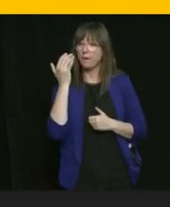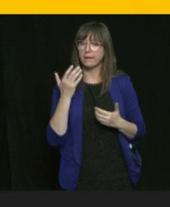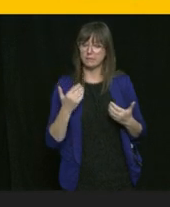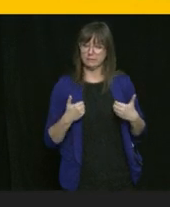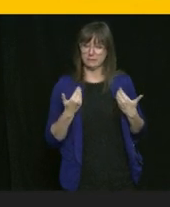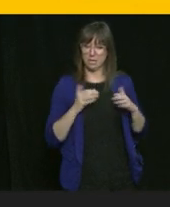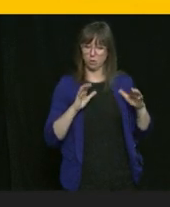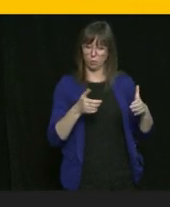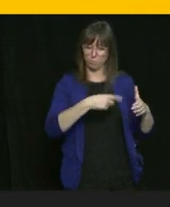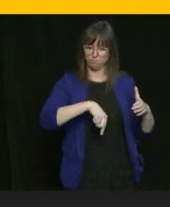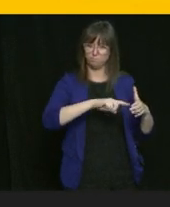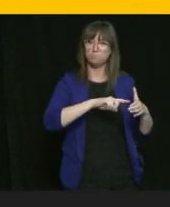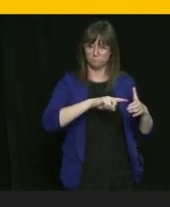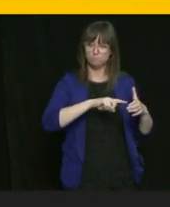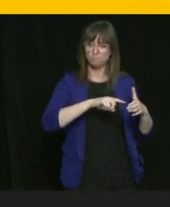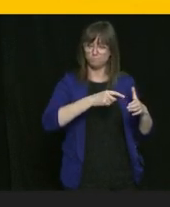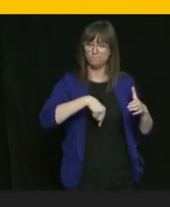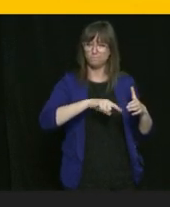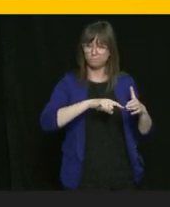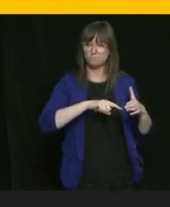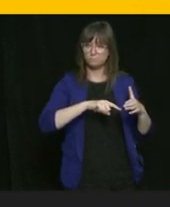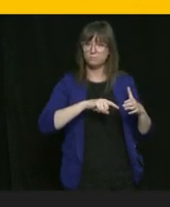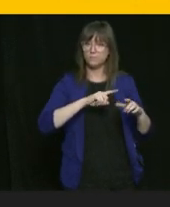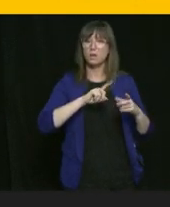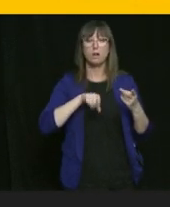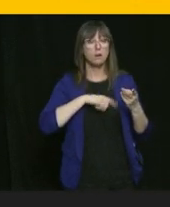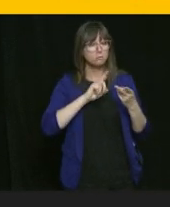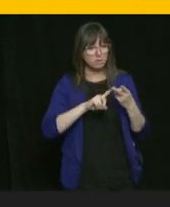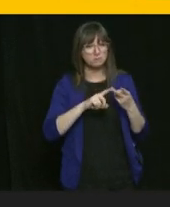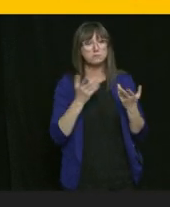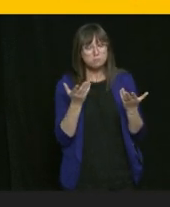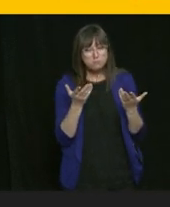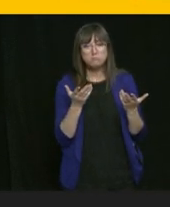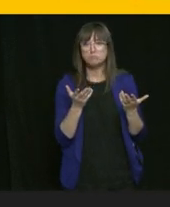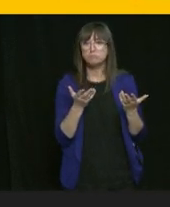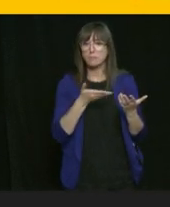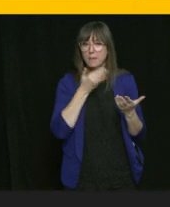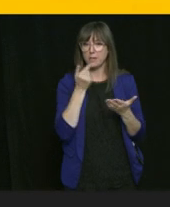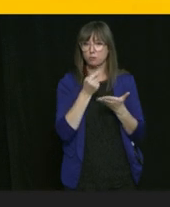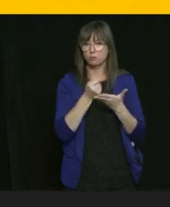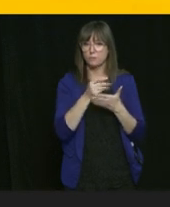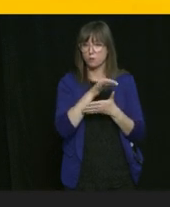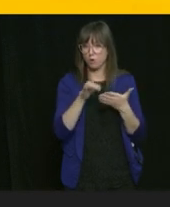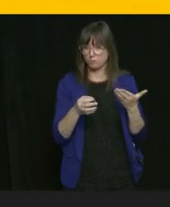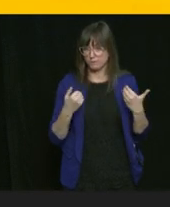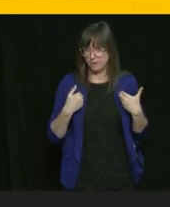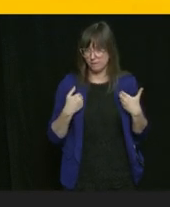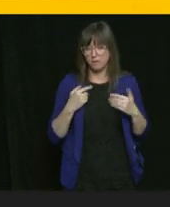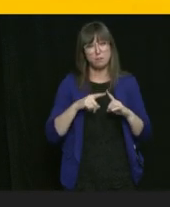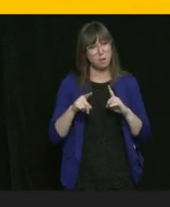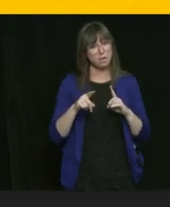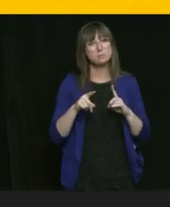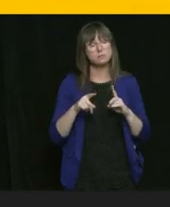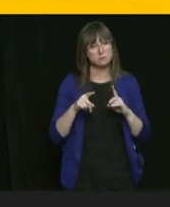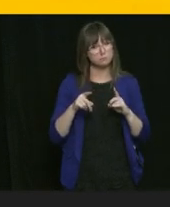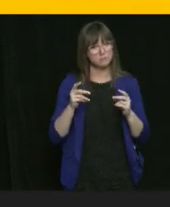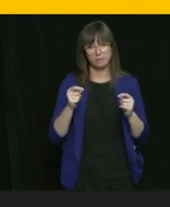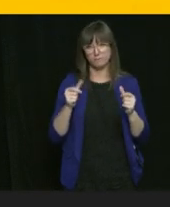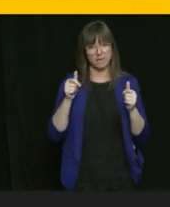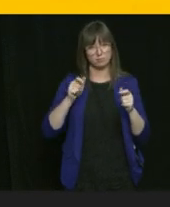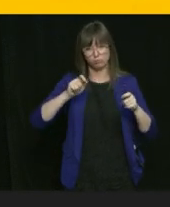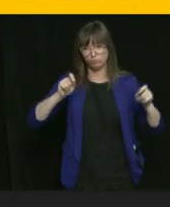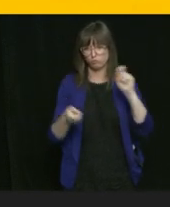of cases in recent months, together with better treatment options. However, this situation can change and depends on the